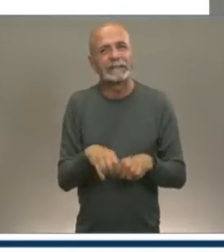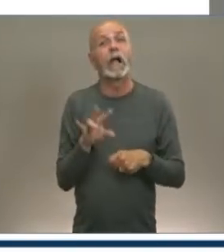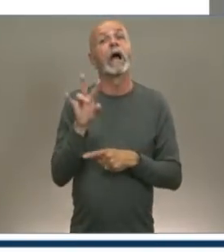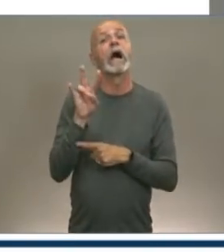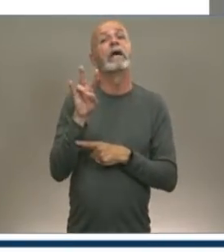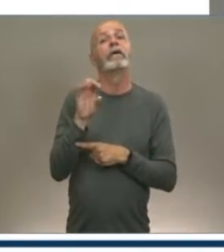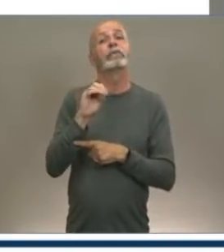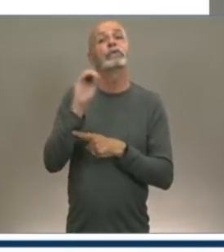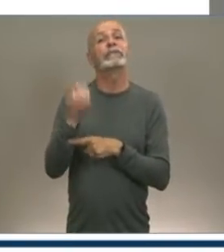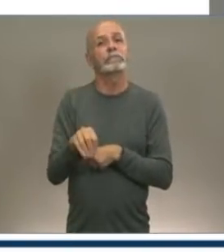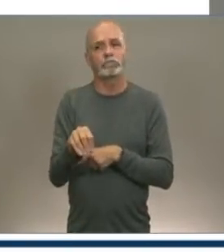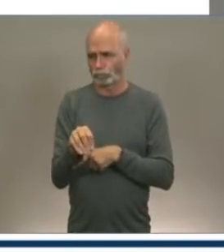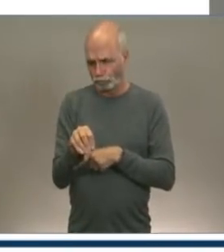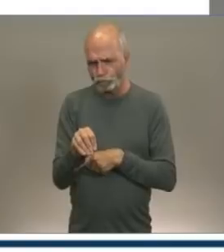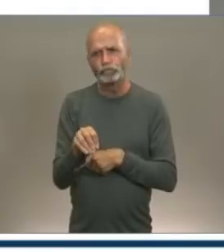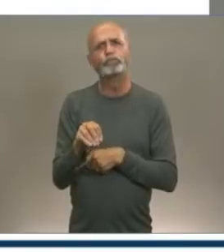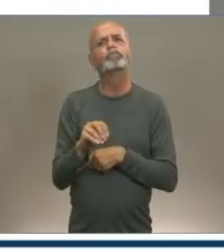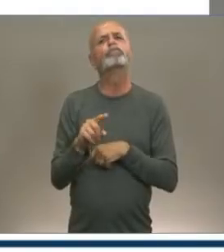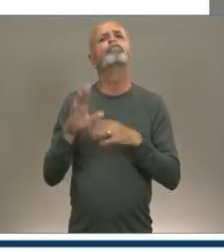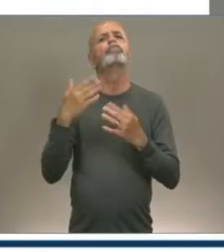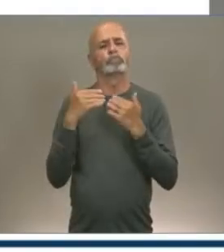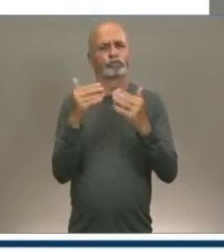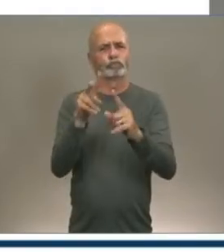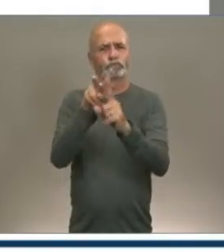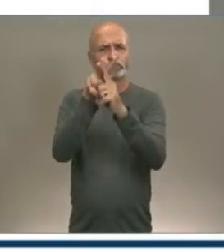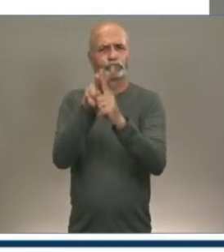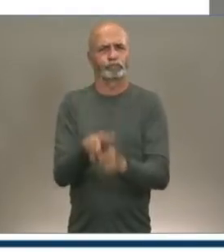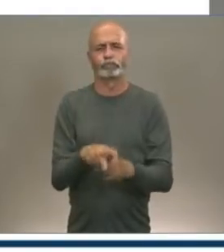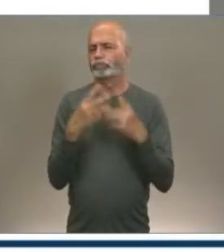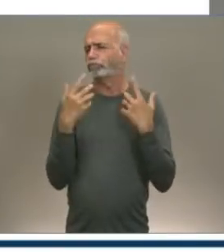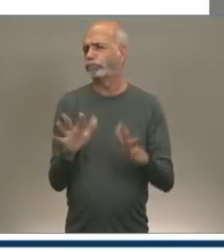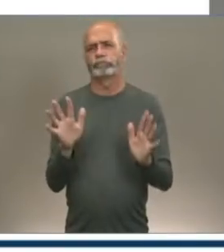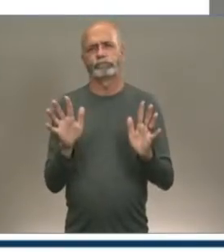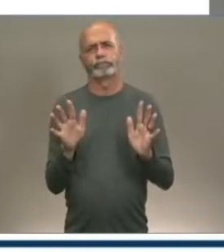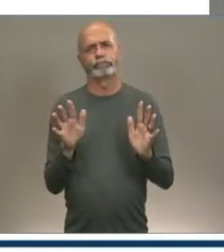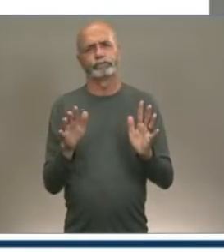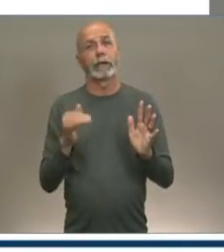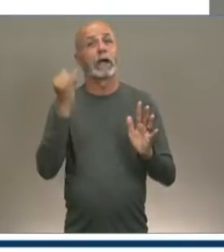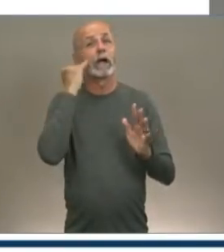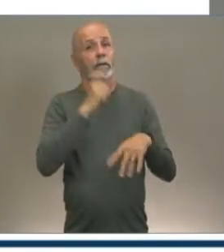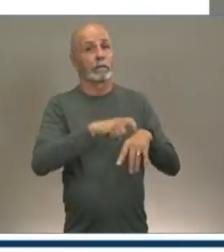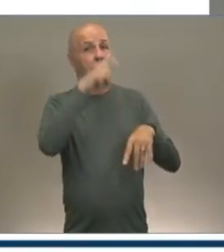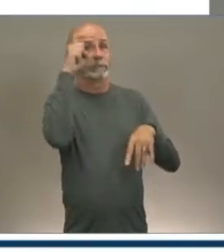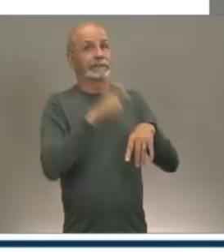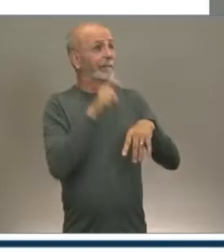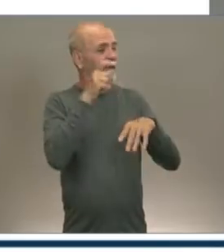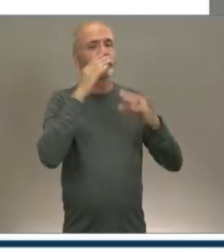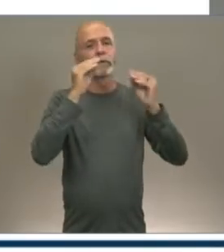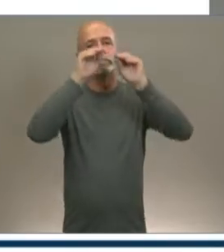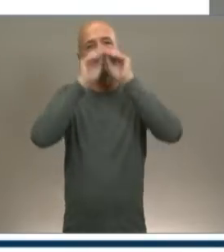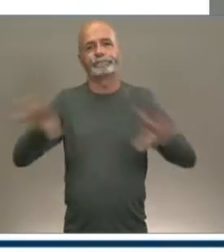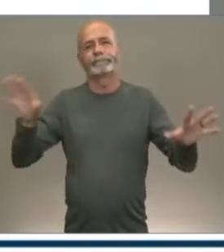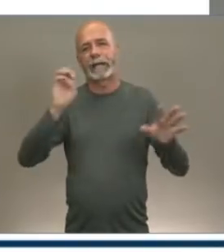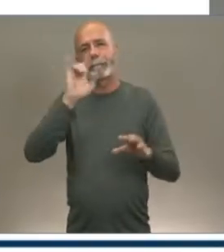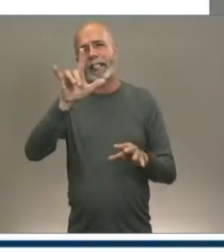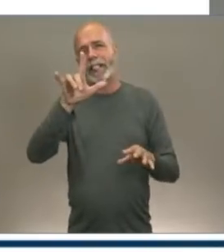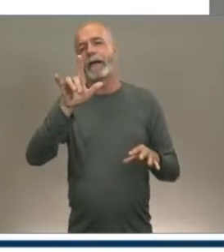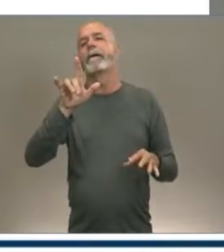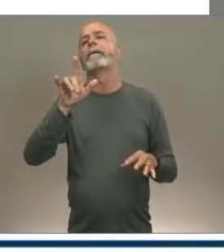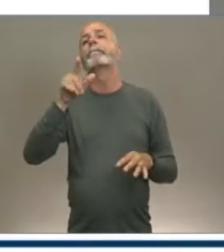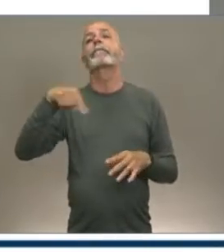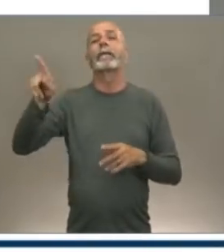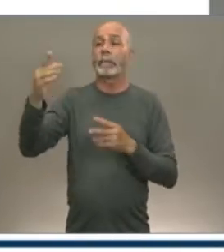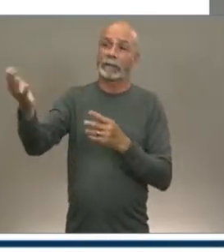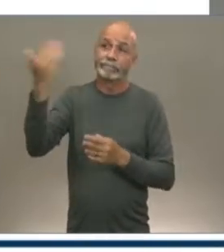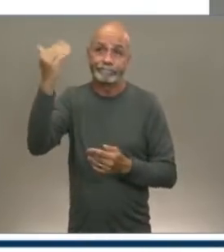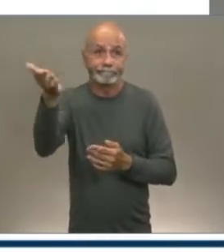far. And we'll continue to invite people who had an email. They'll get an email invitation, and